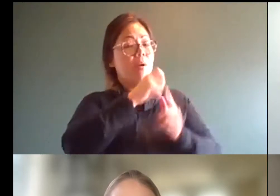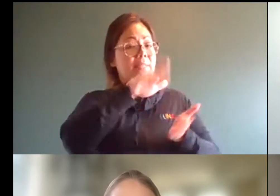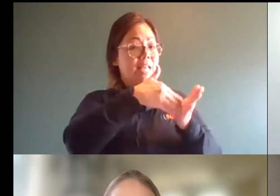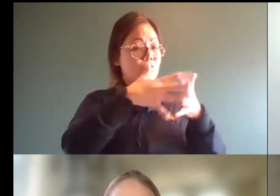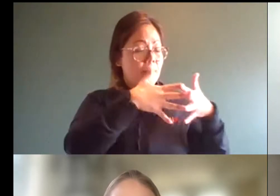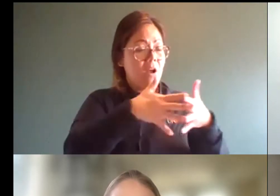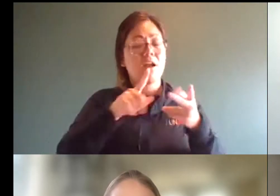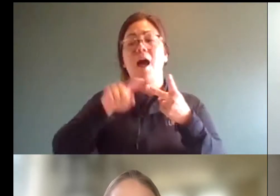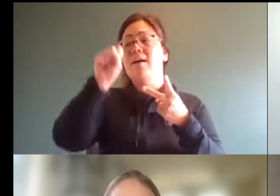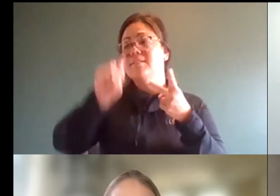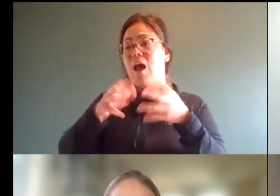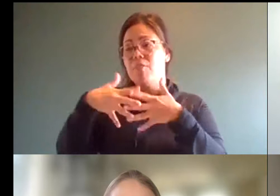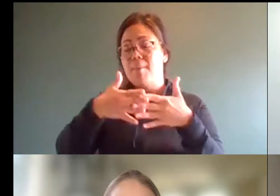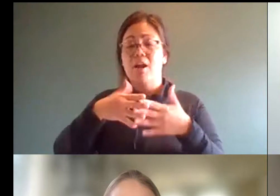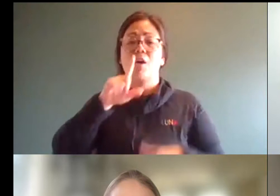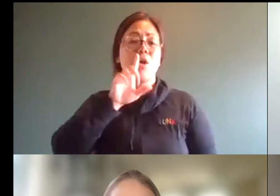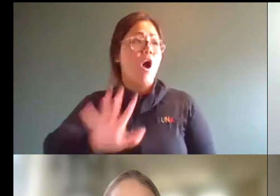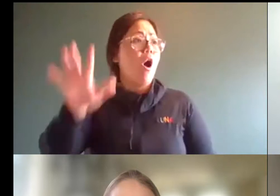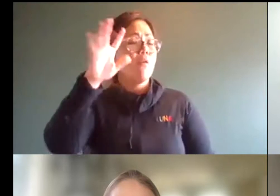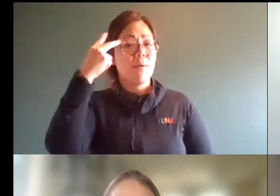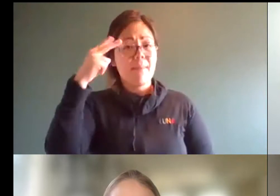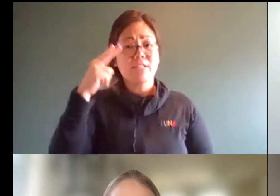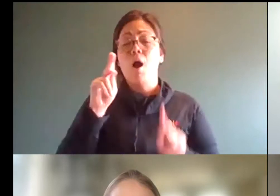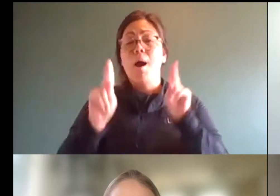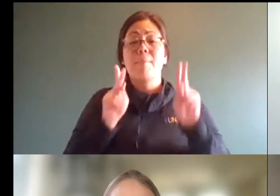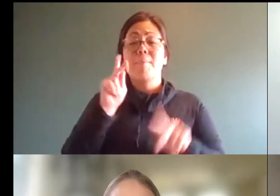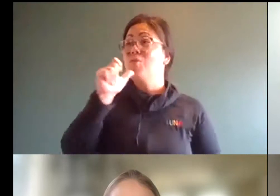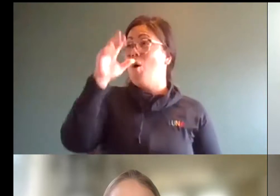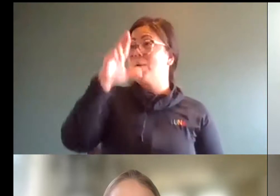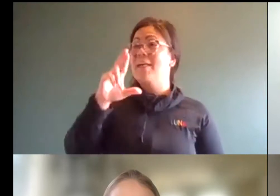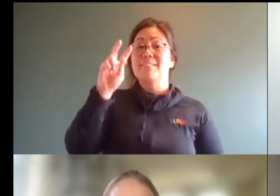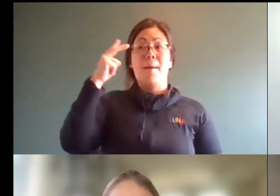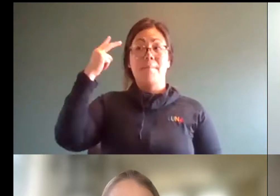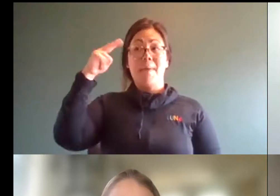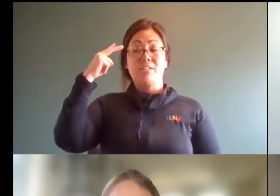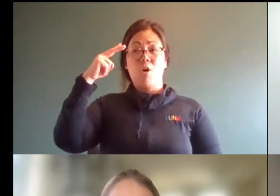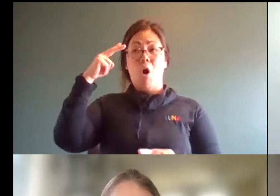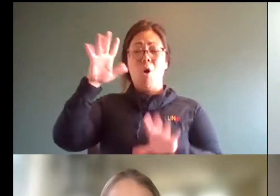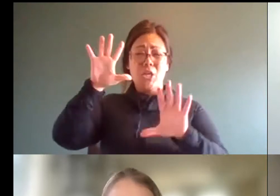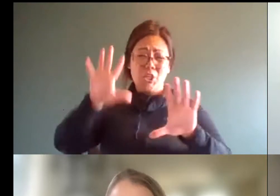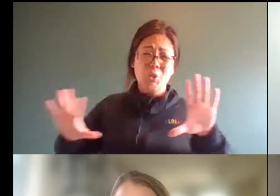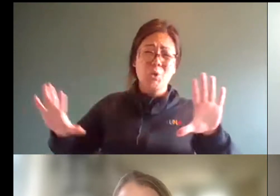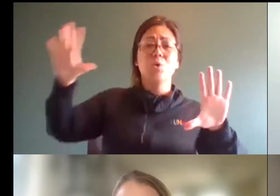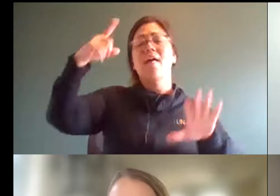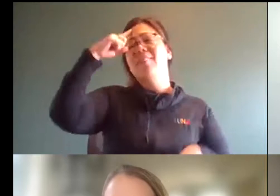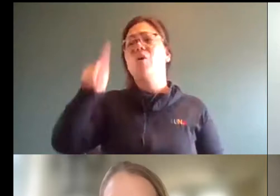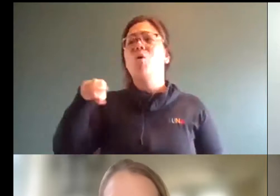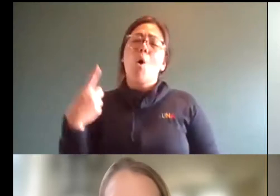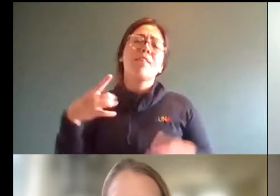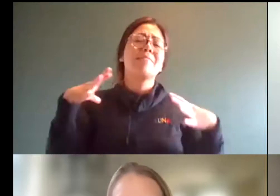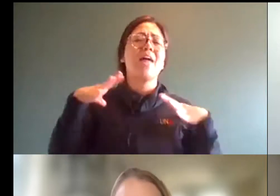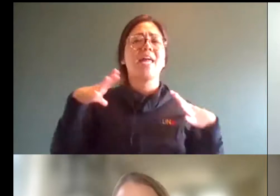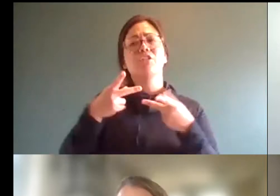America, all over Mexico. People don't realize how vast Mexico is. They think that it's Cancun and 2 other vacation